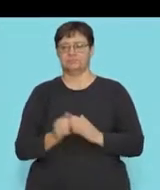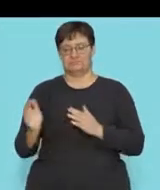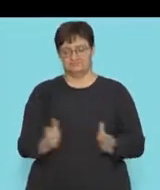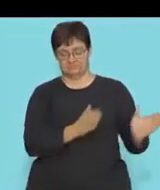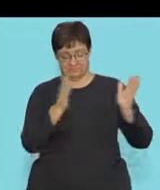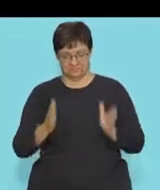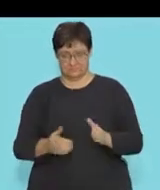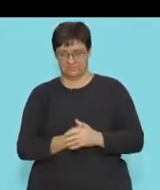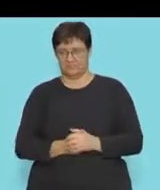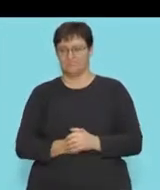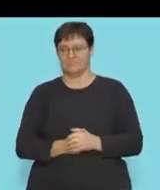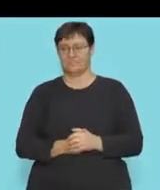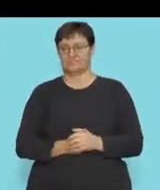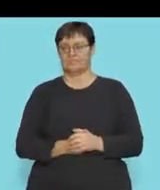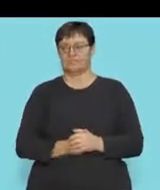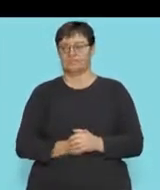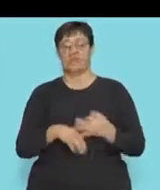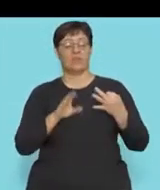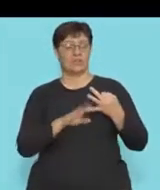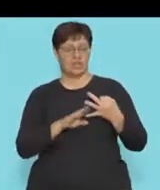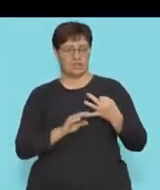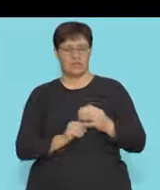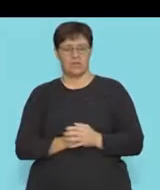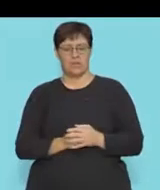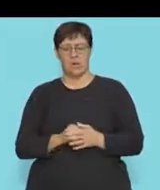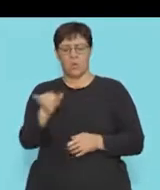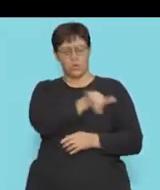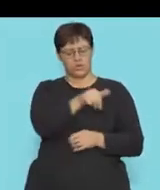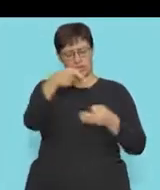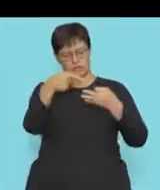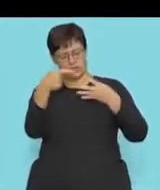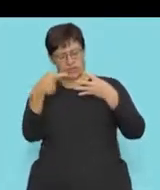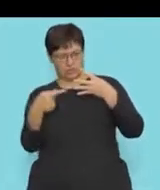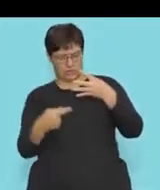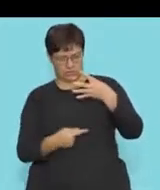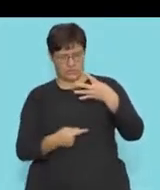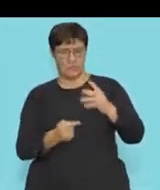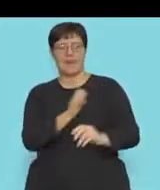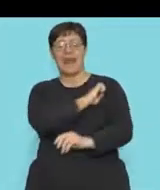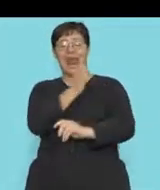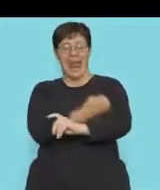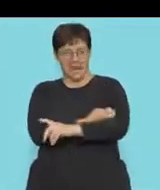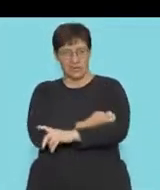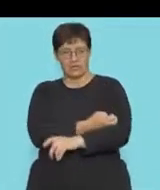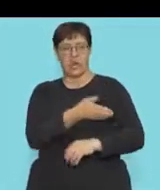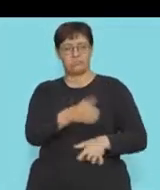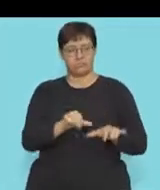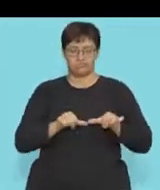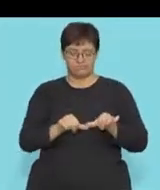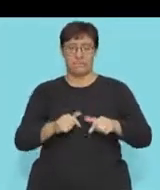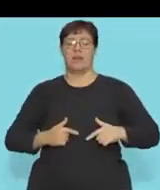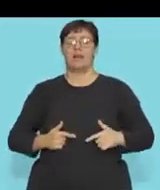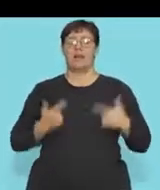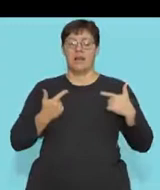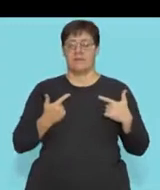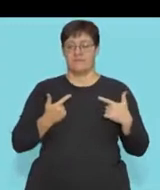Spot on if you got that correct. Which of the following is an energy carrier in living